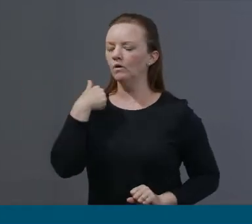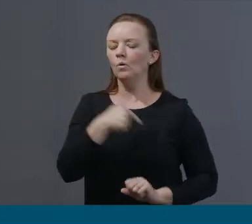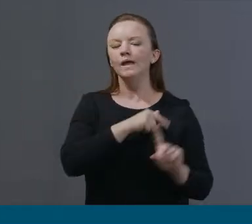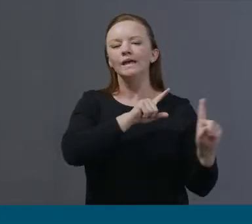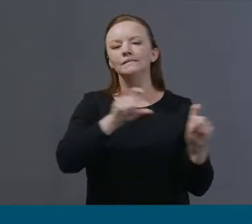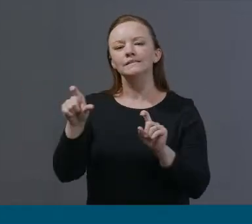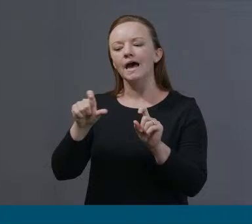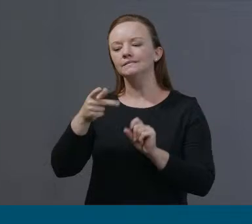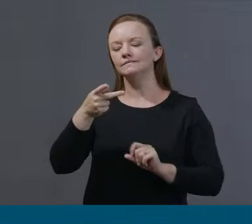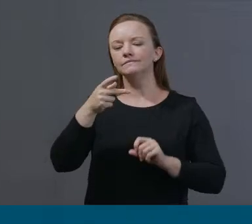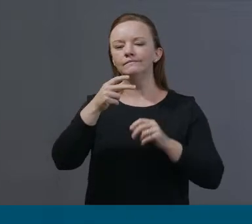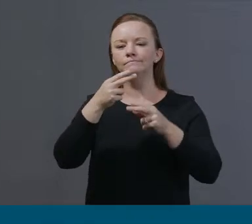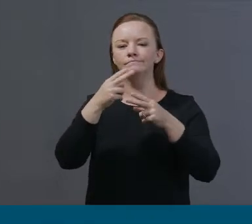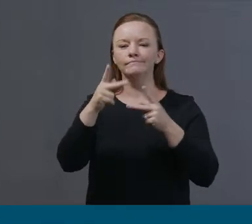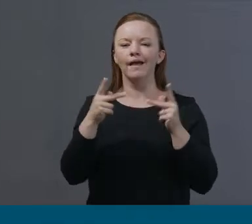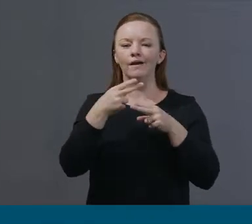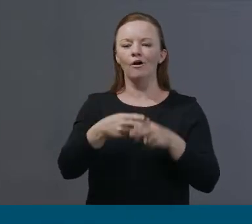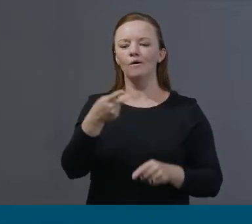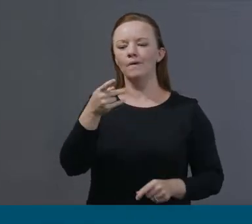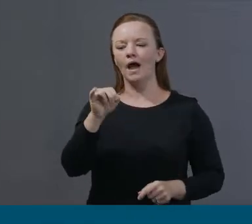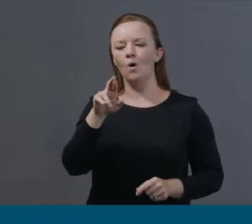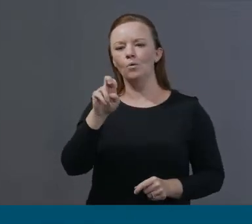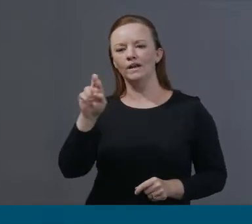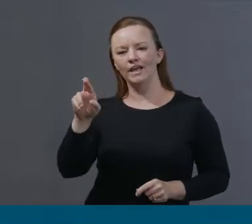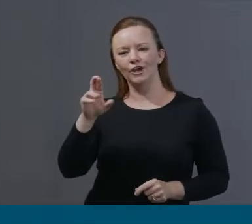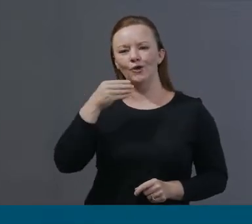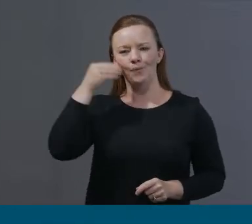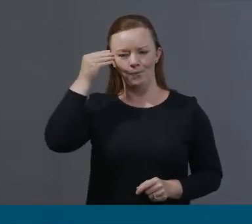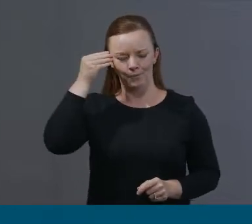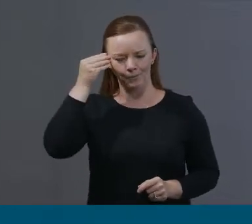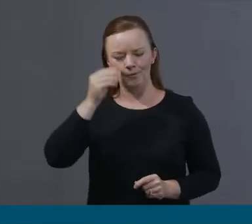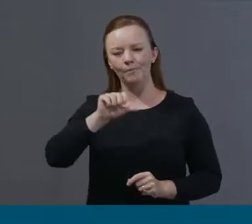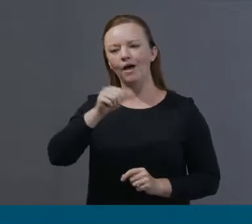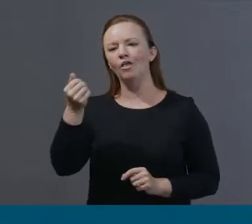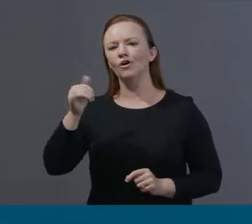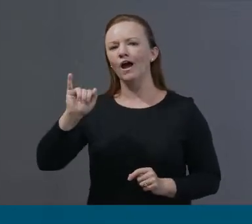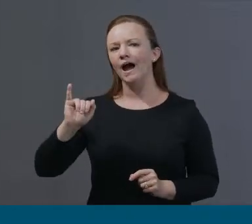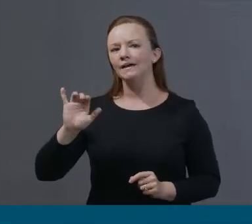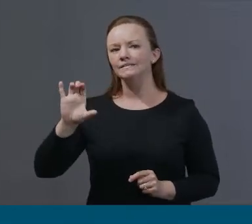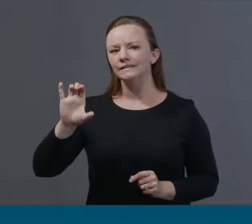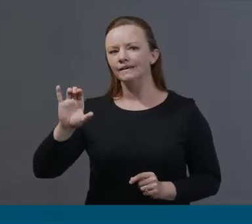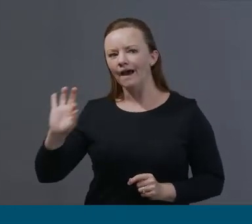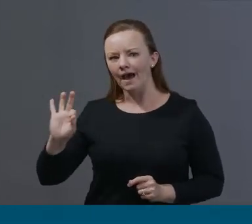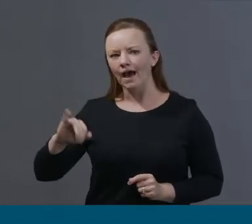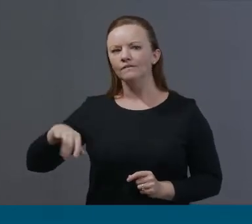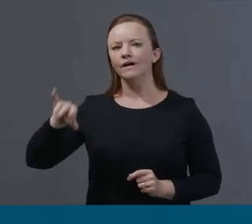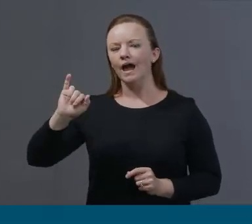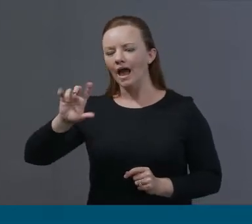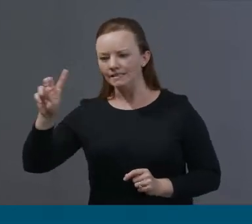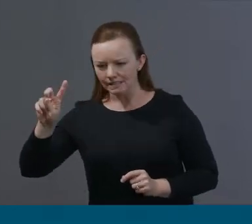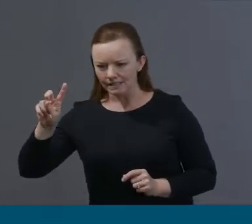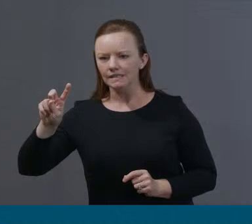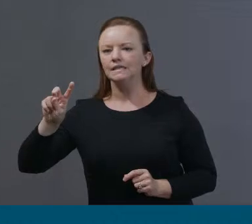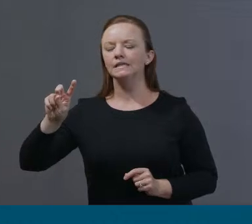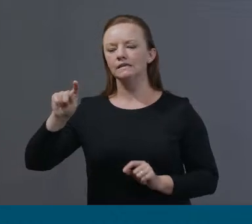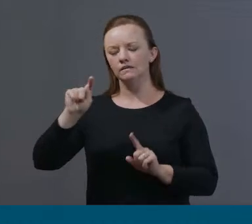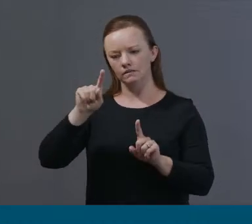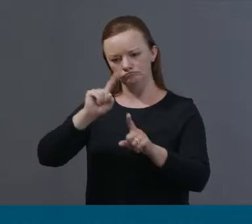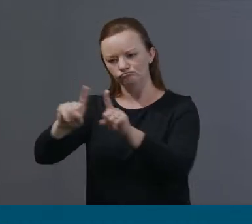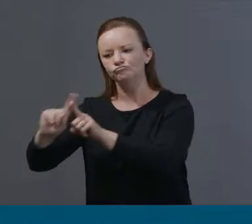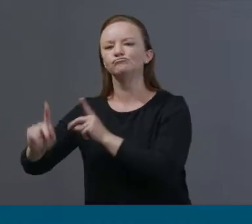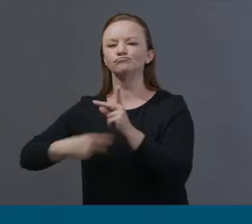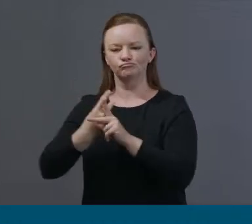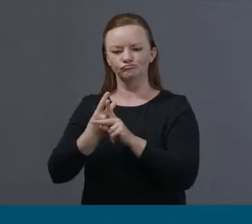as several of the ICF IIDs around the state. We're continuing to test additional ICF